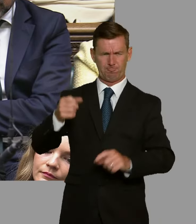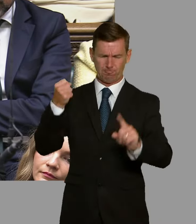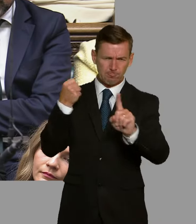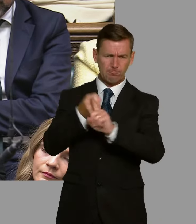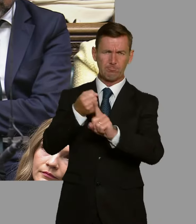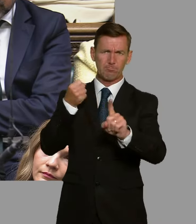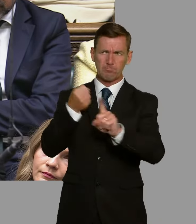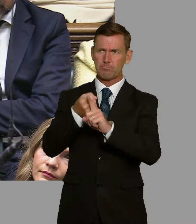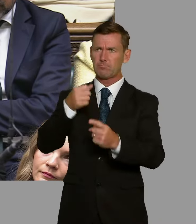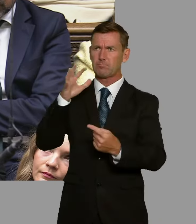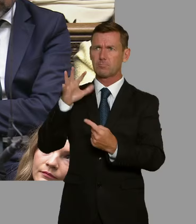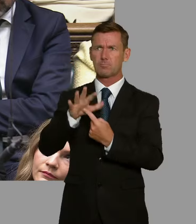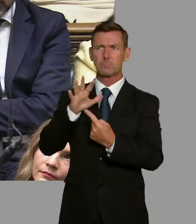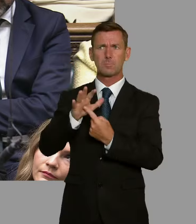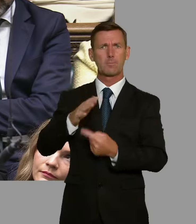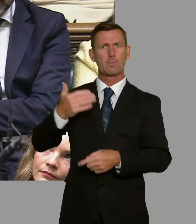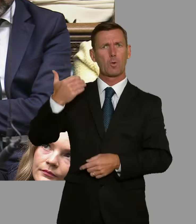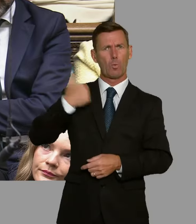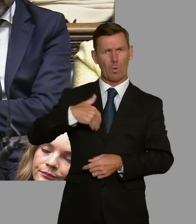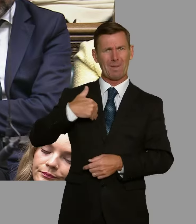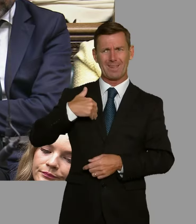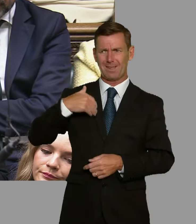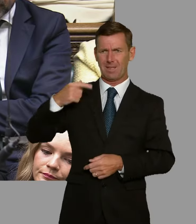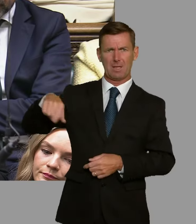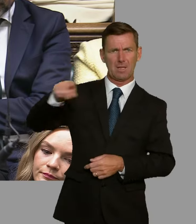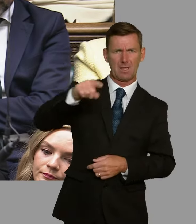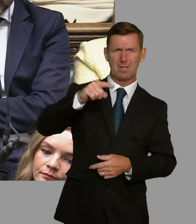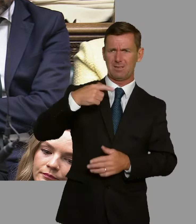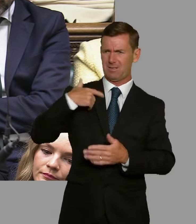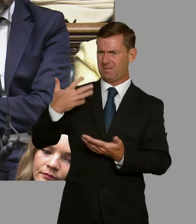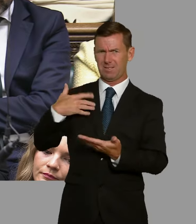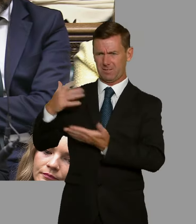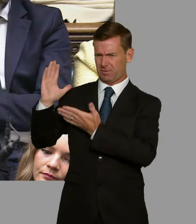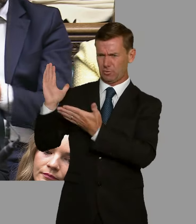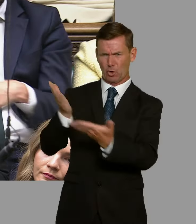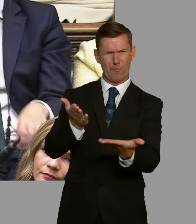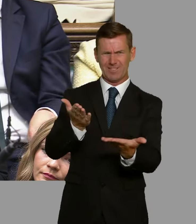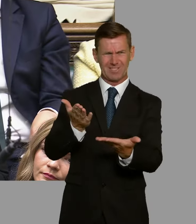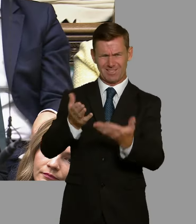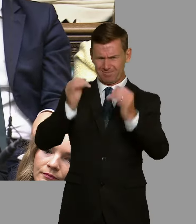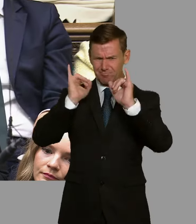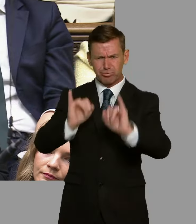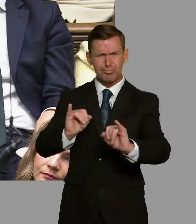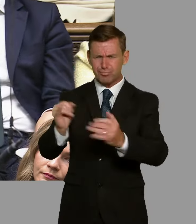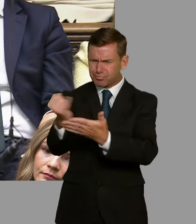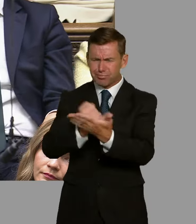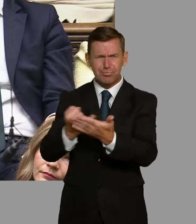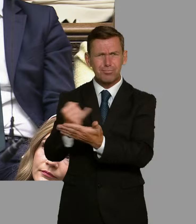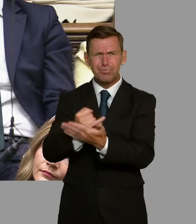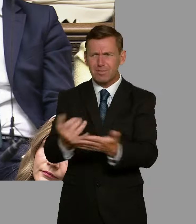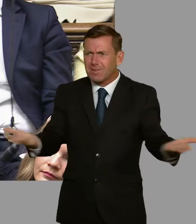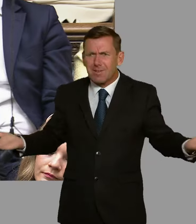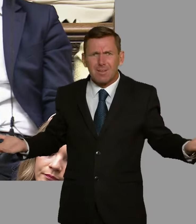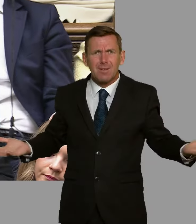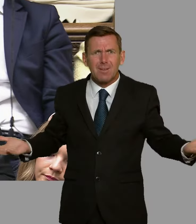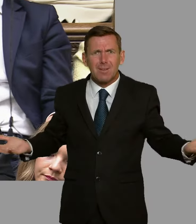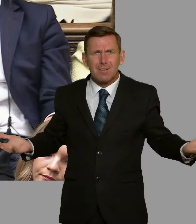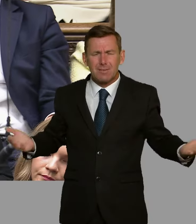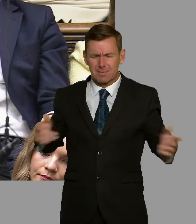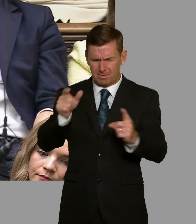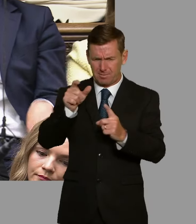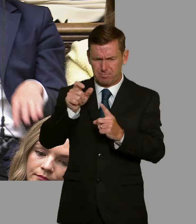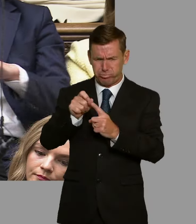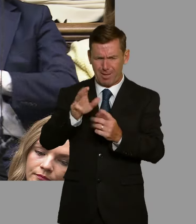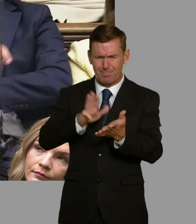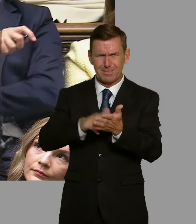so badly let down. How will the Prime Minister support me to make sure that when